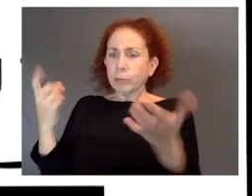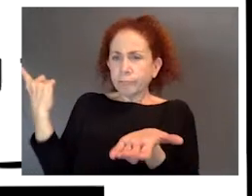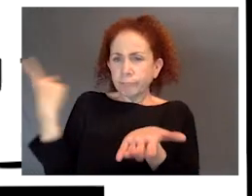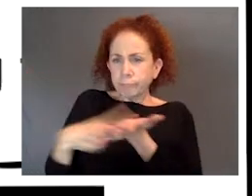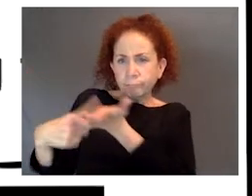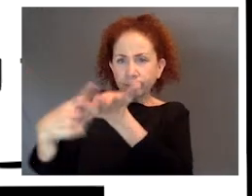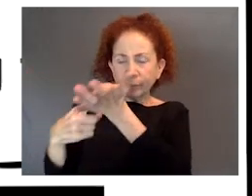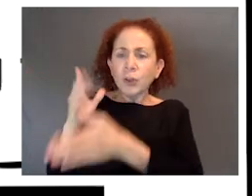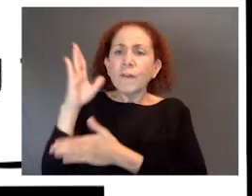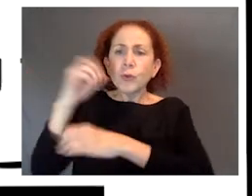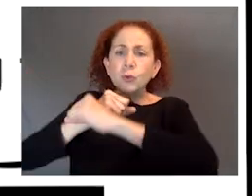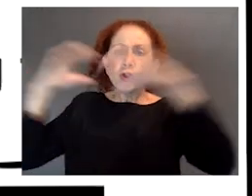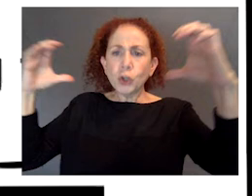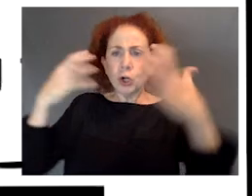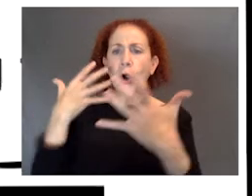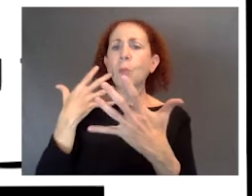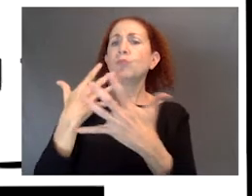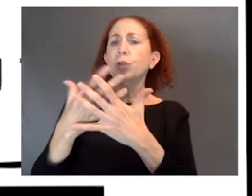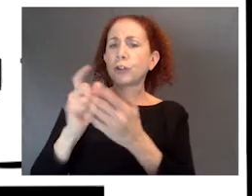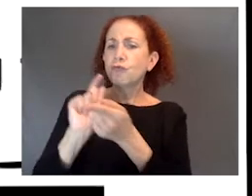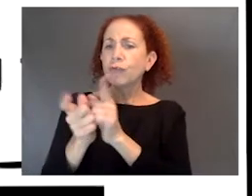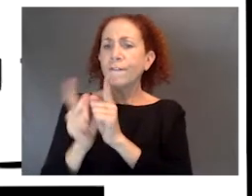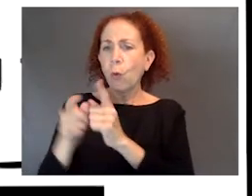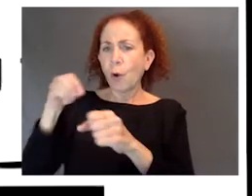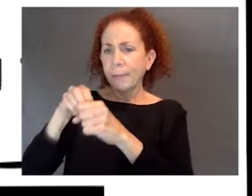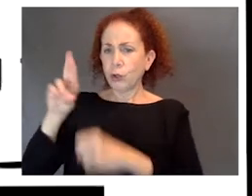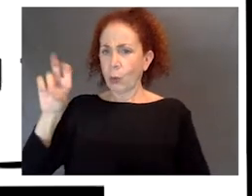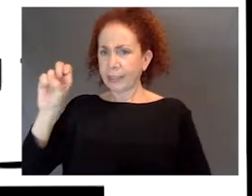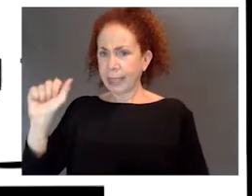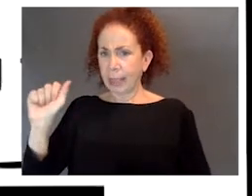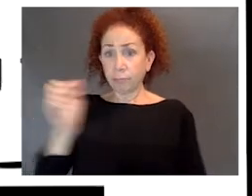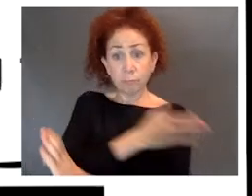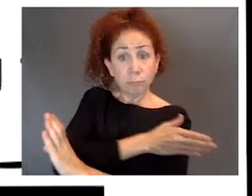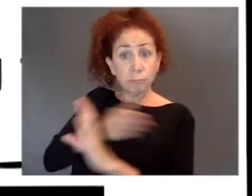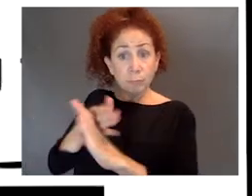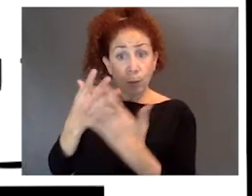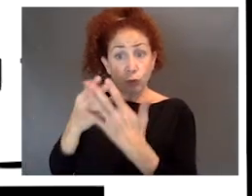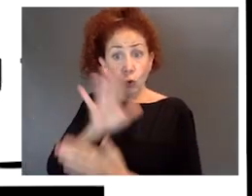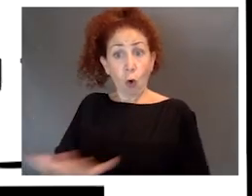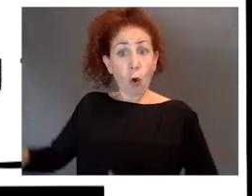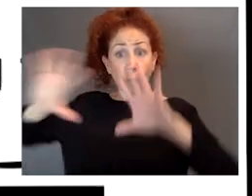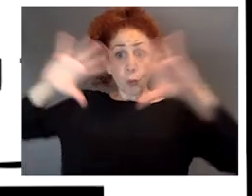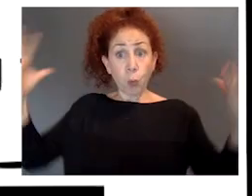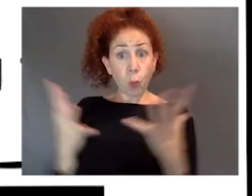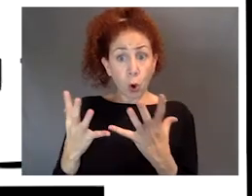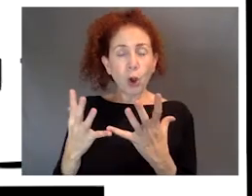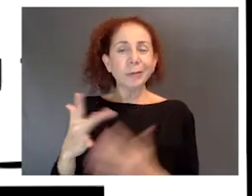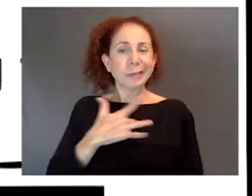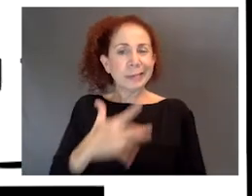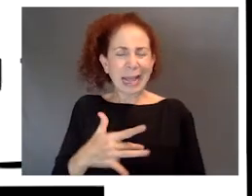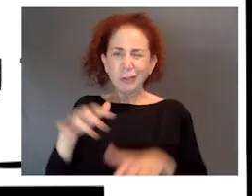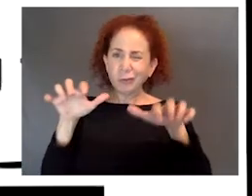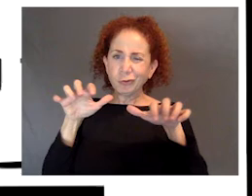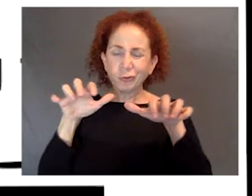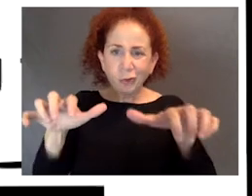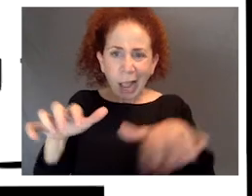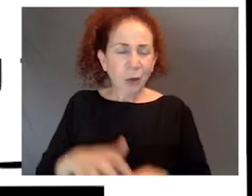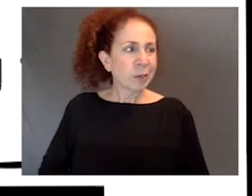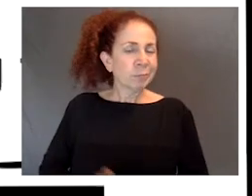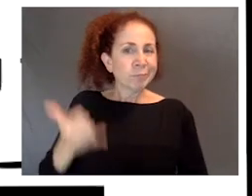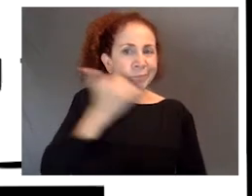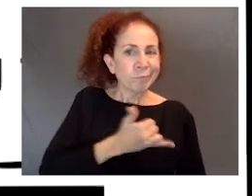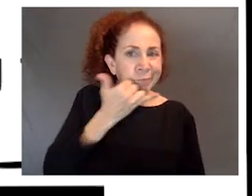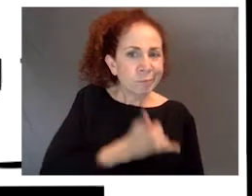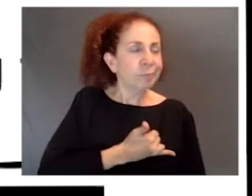discuss the future of prison reform in the United States. Up until this point, prisons across the world were known for their overcrowding, corruption,